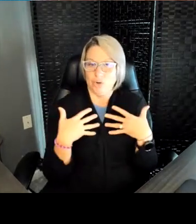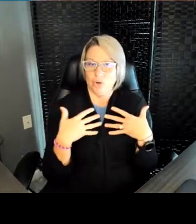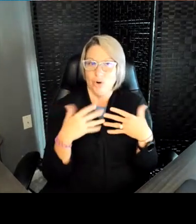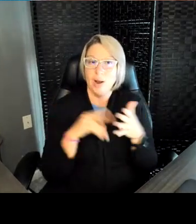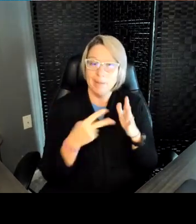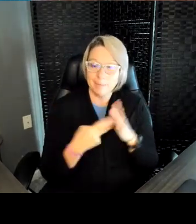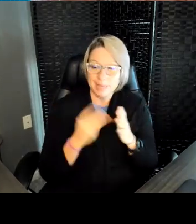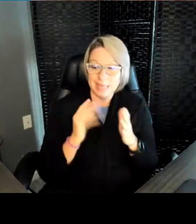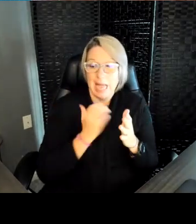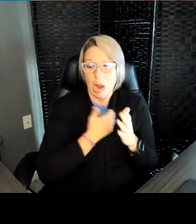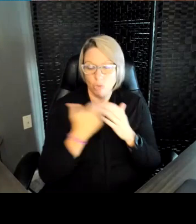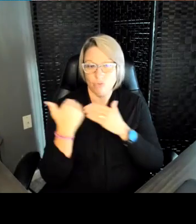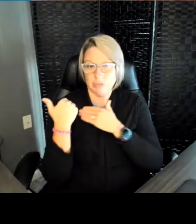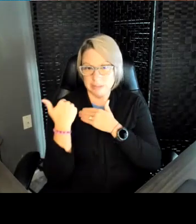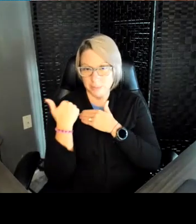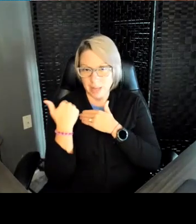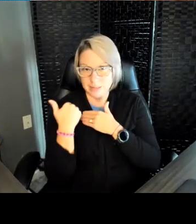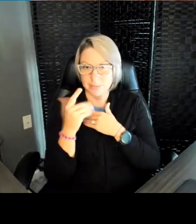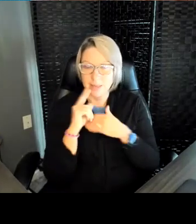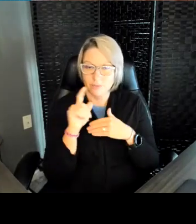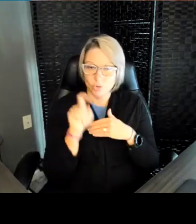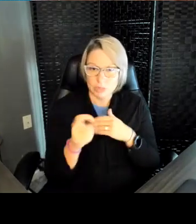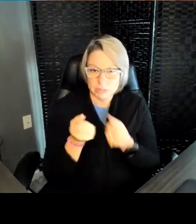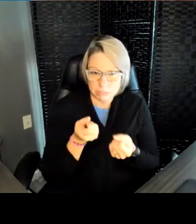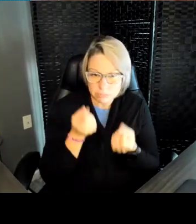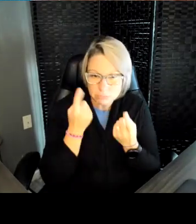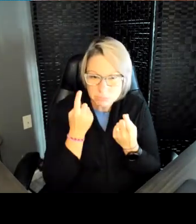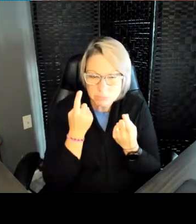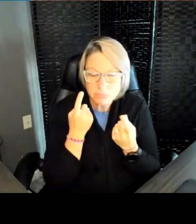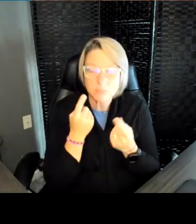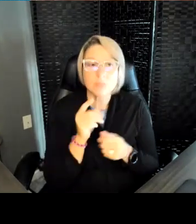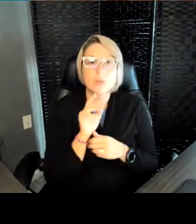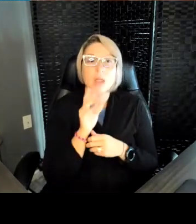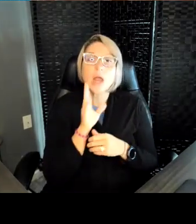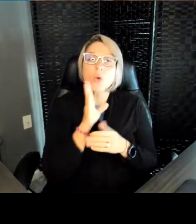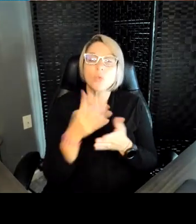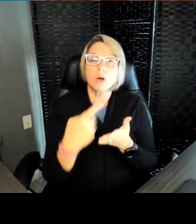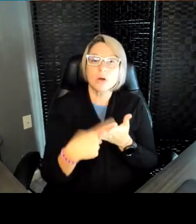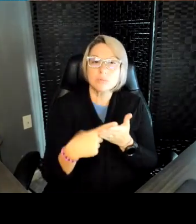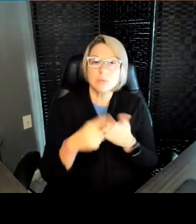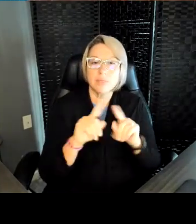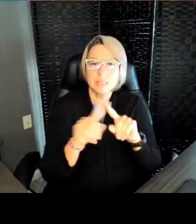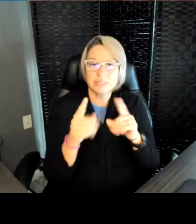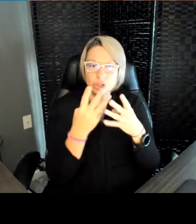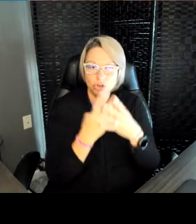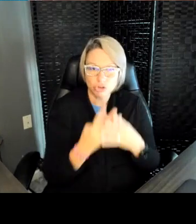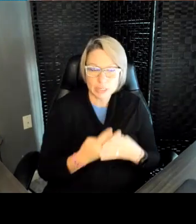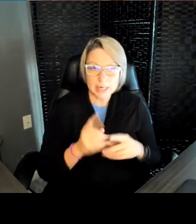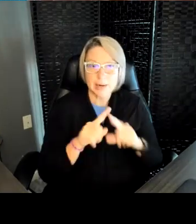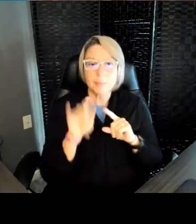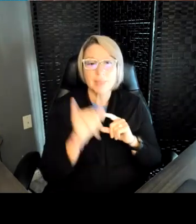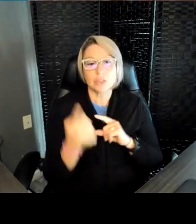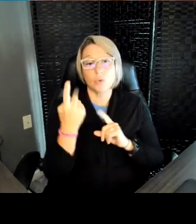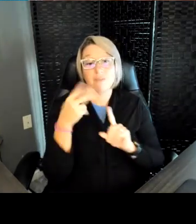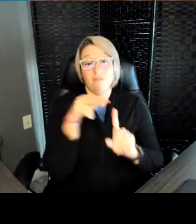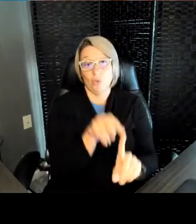to sense make. And I'll talk about this when we get into some of the screening practices. But that's just one viewpoint of a